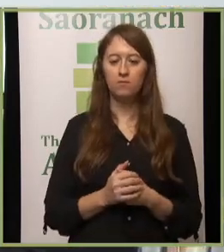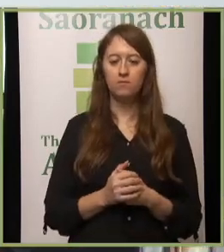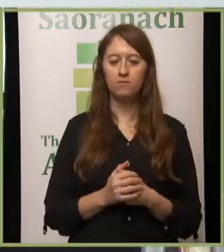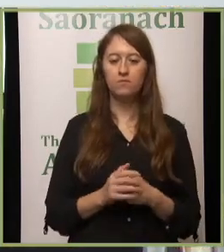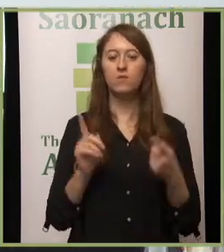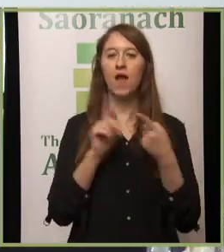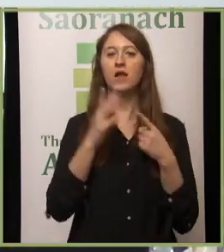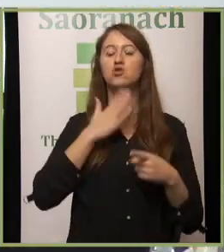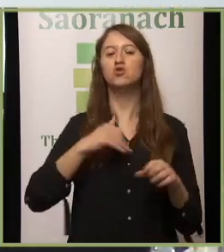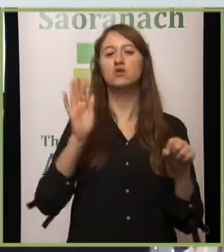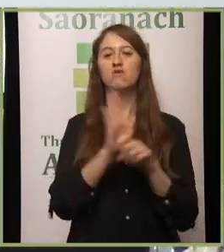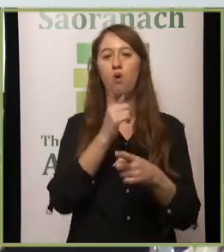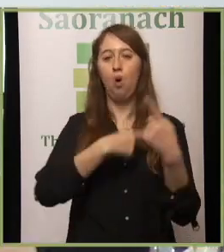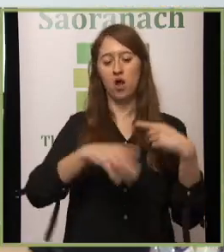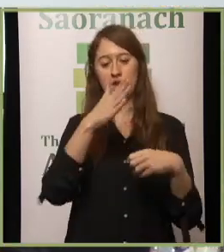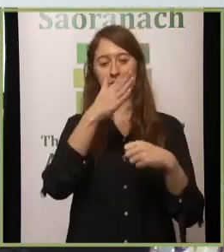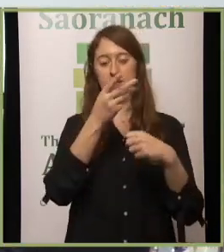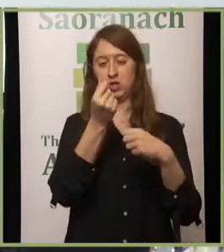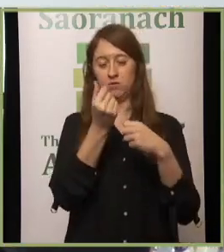completeness then, with the points well made earlier,